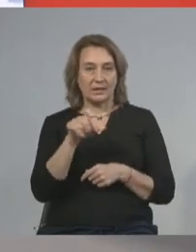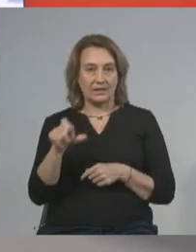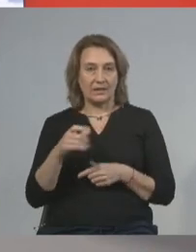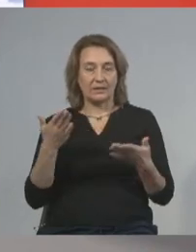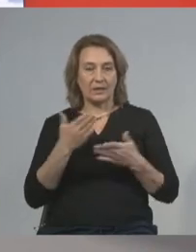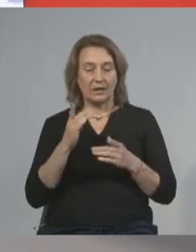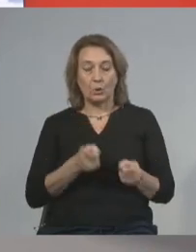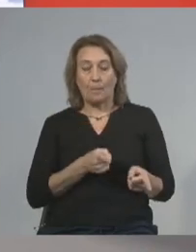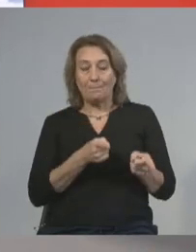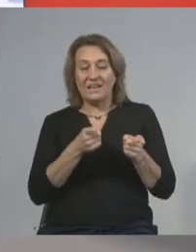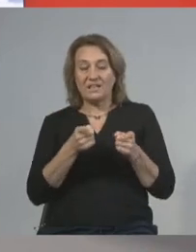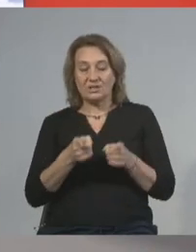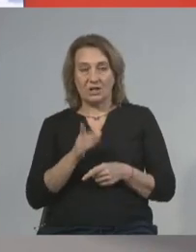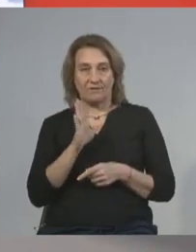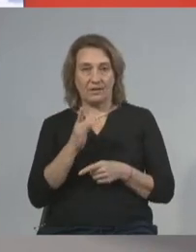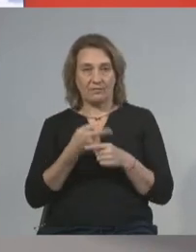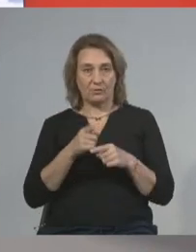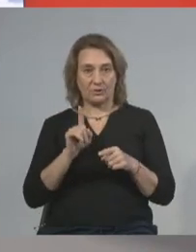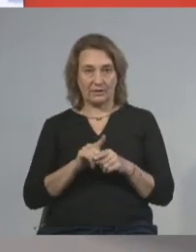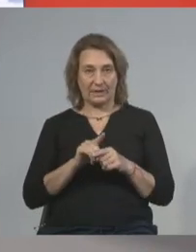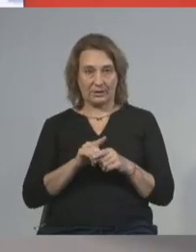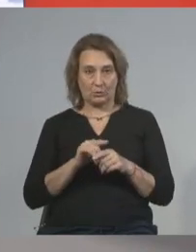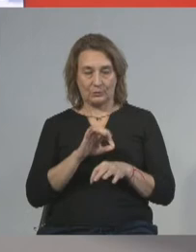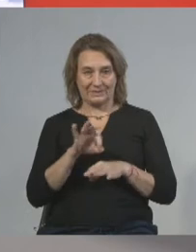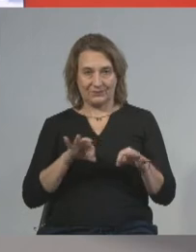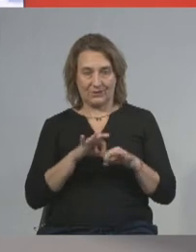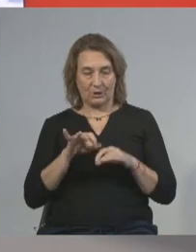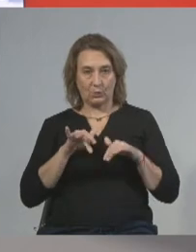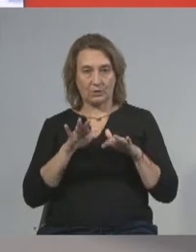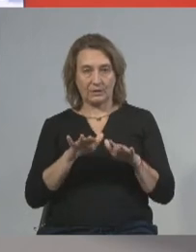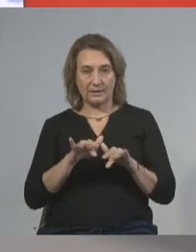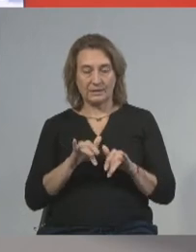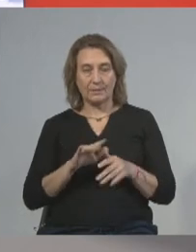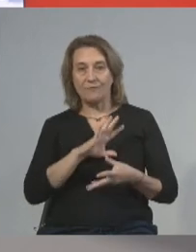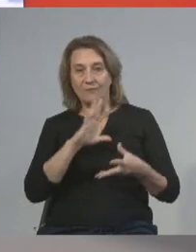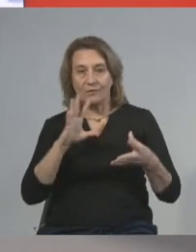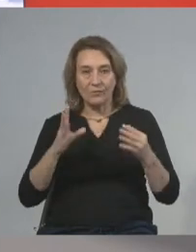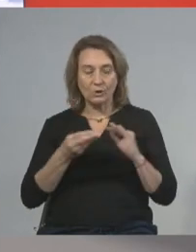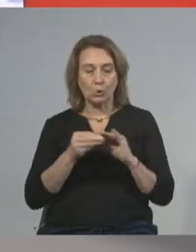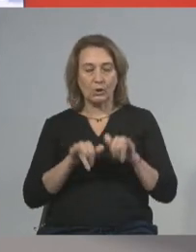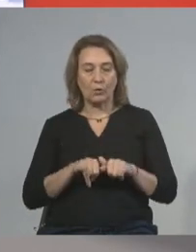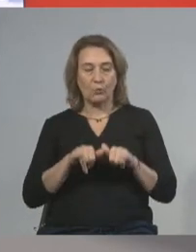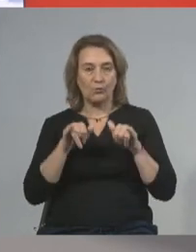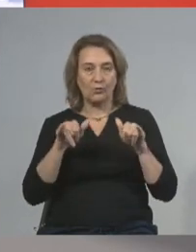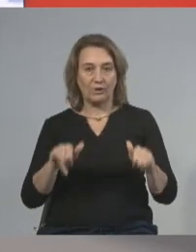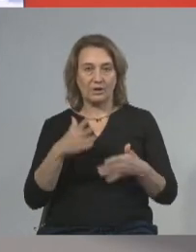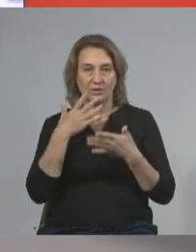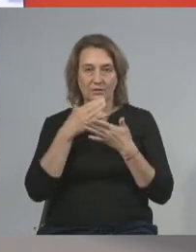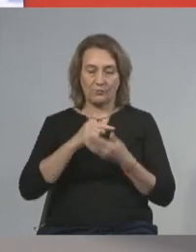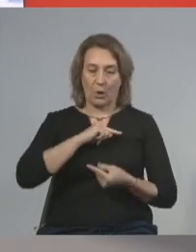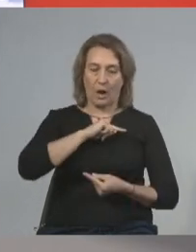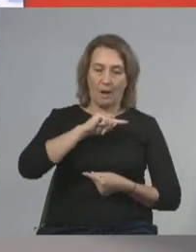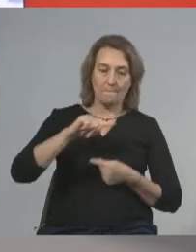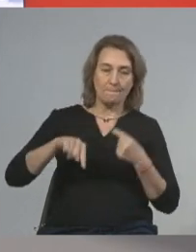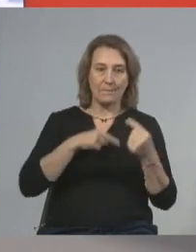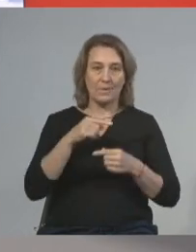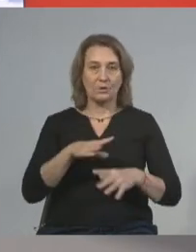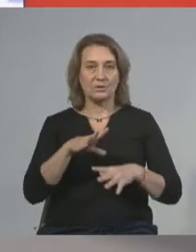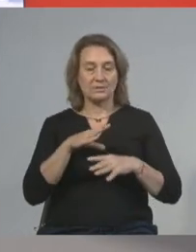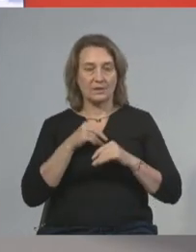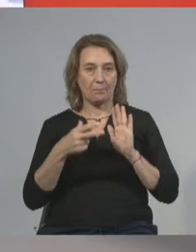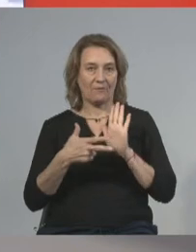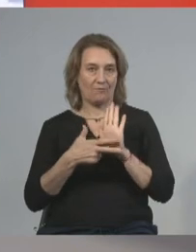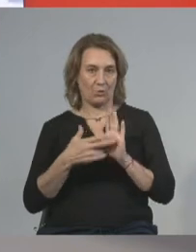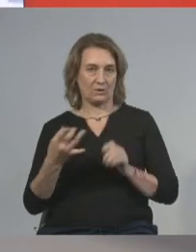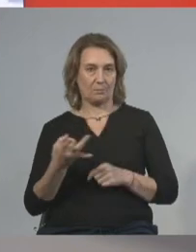revenues part of the clients that chose these new direction of activities managed to increase